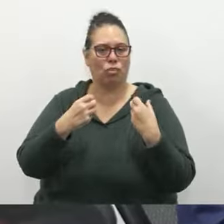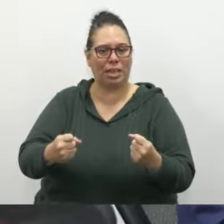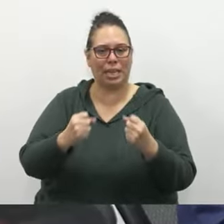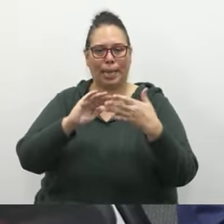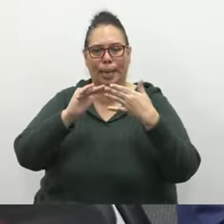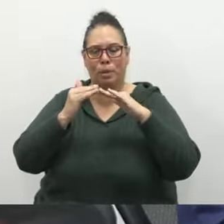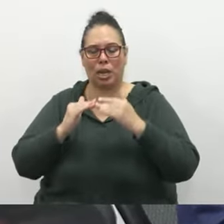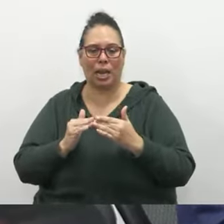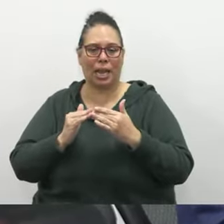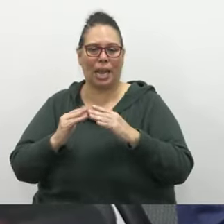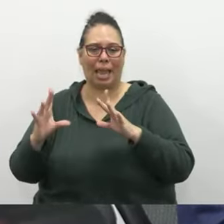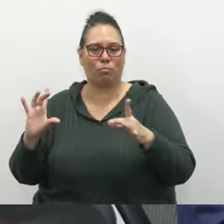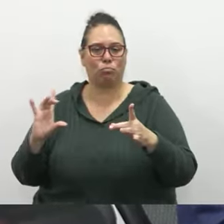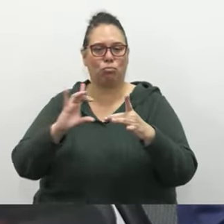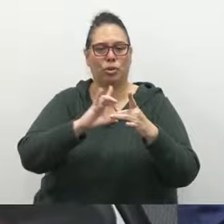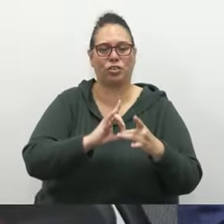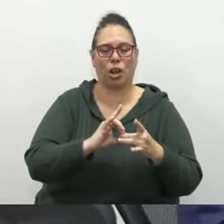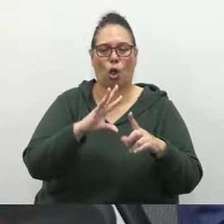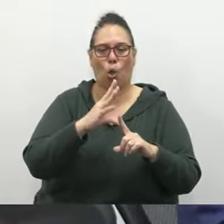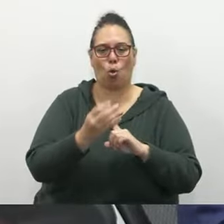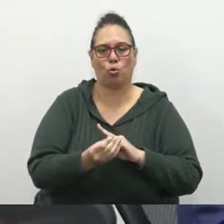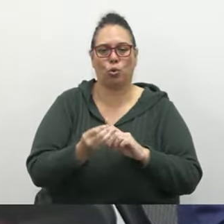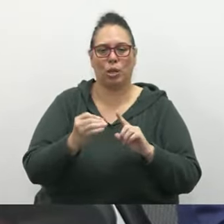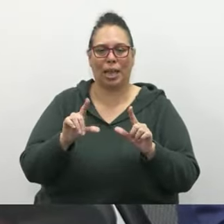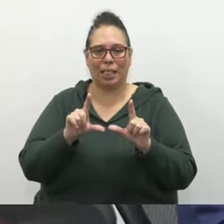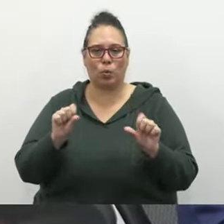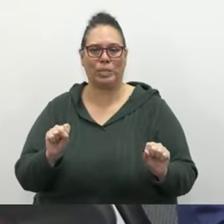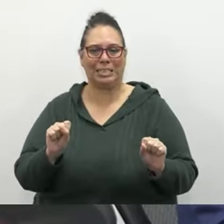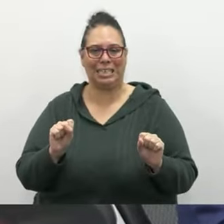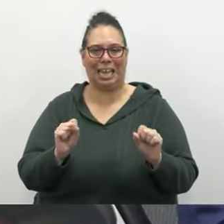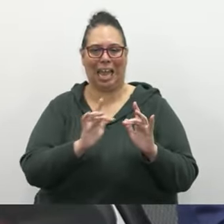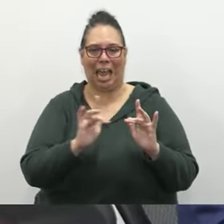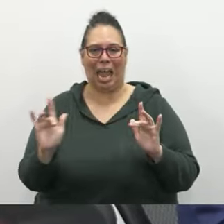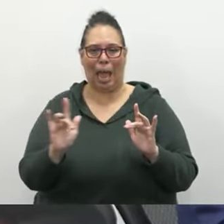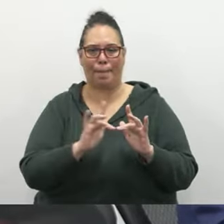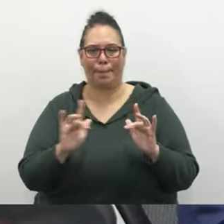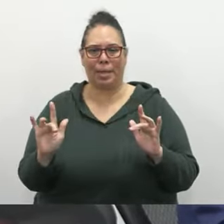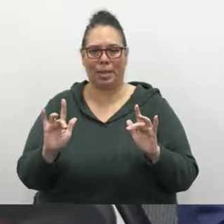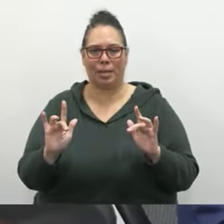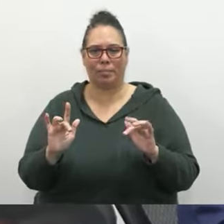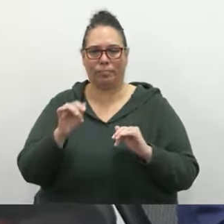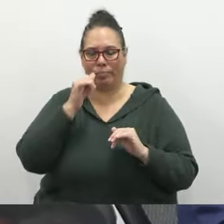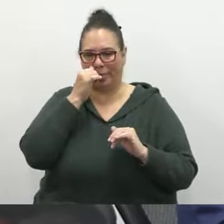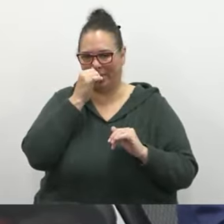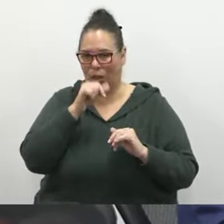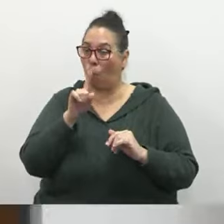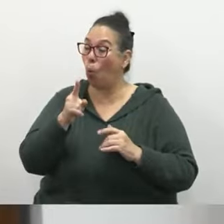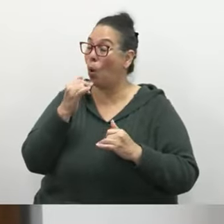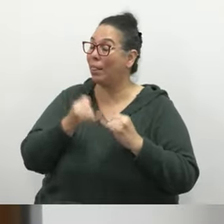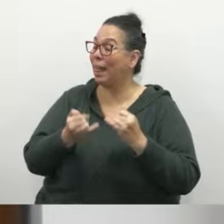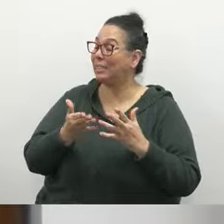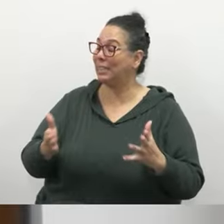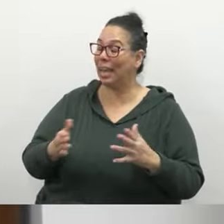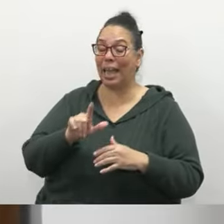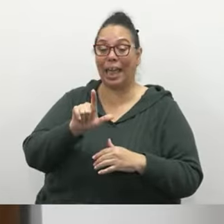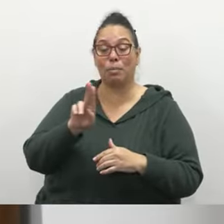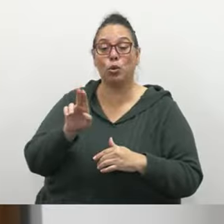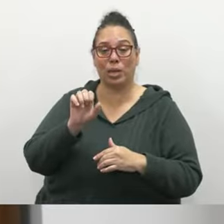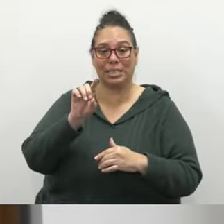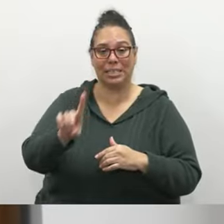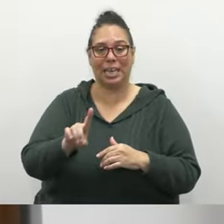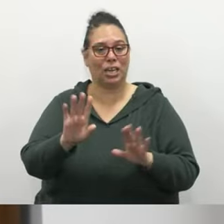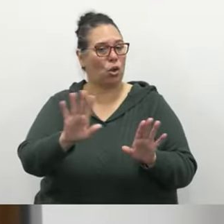cultural and linguistic gaps between home and school. Next, we have One last thing. Thank you. LBUSD's vision tells Well,